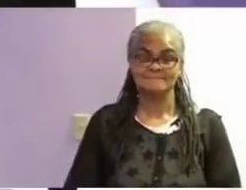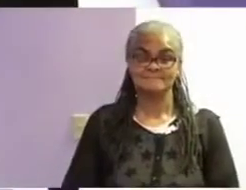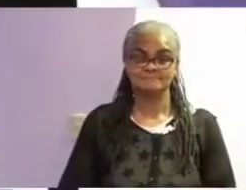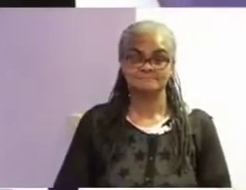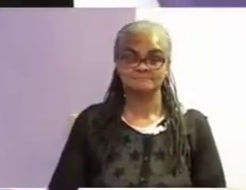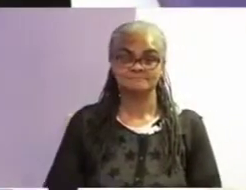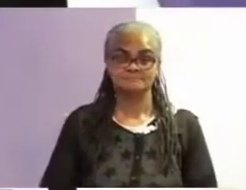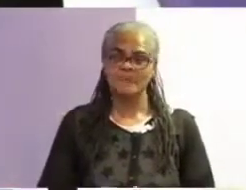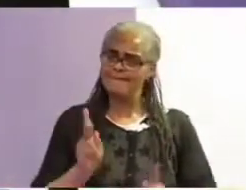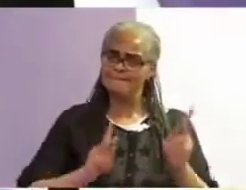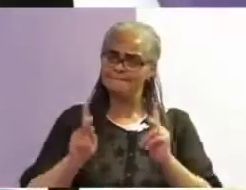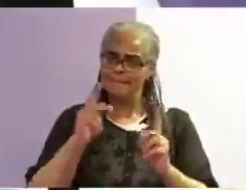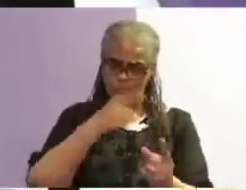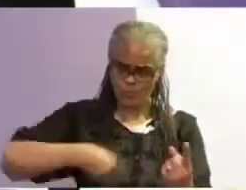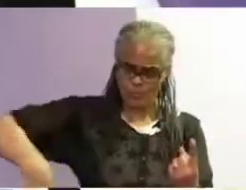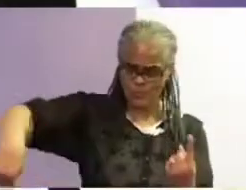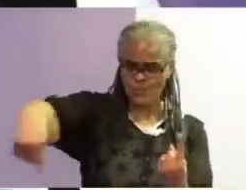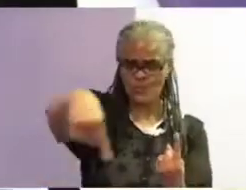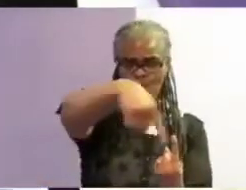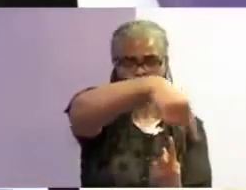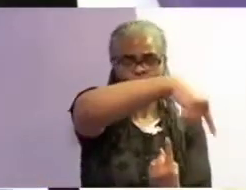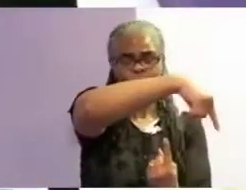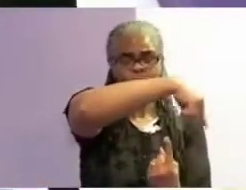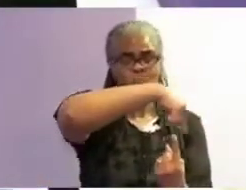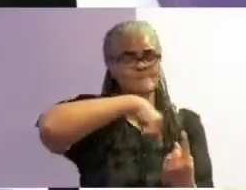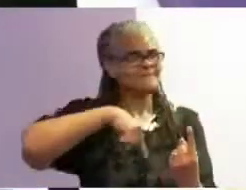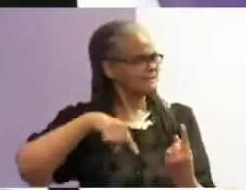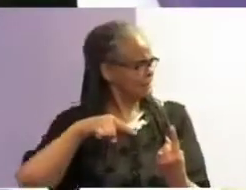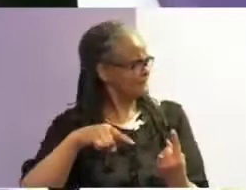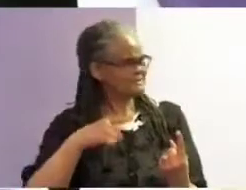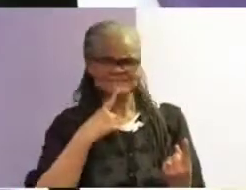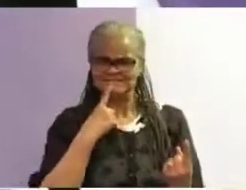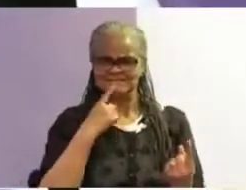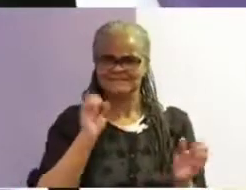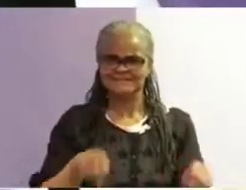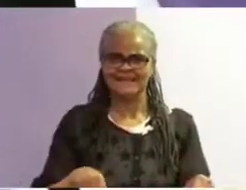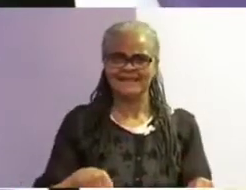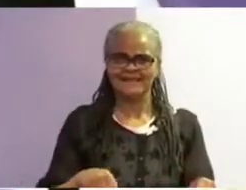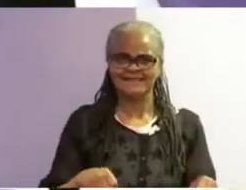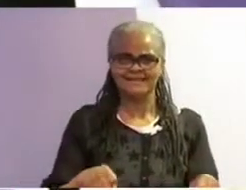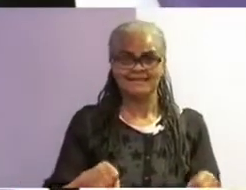around us. I hope I can say this. That you got to leave.